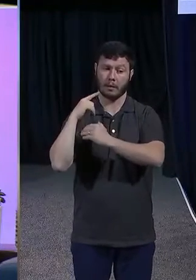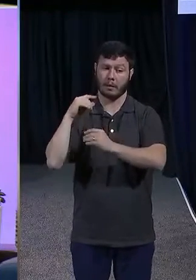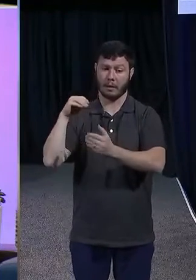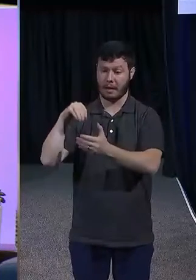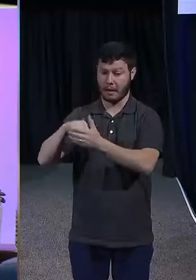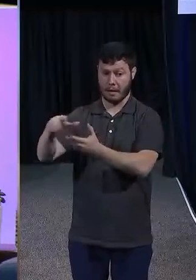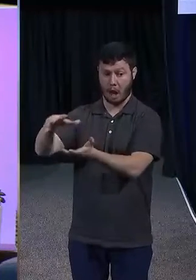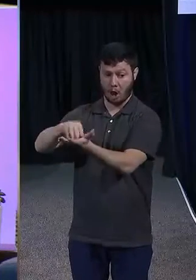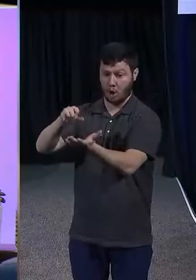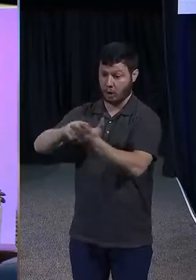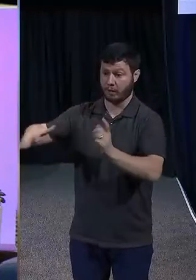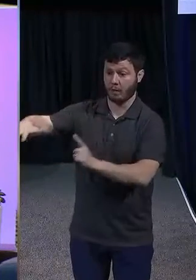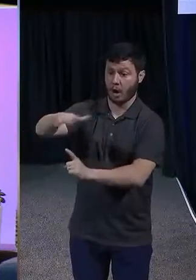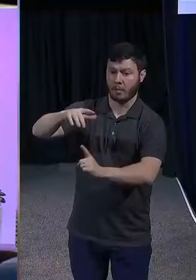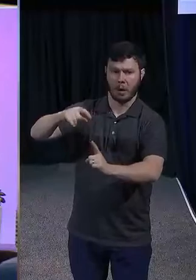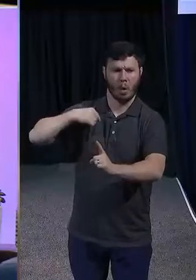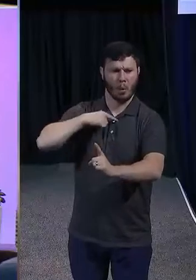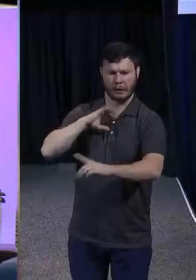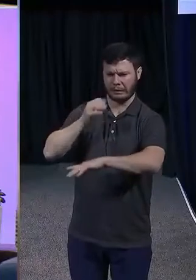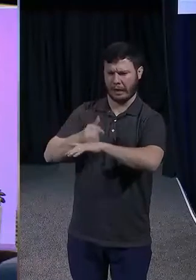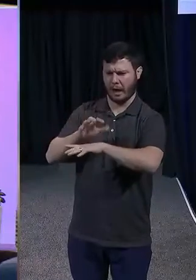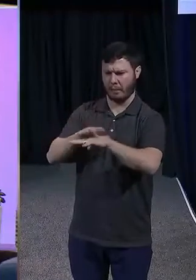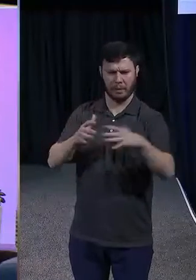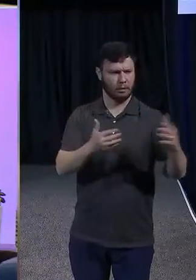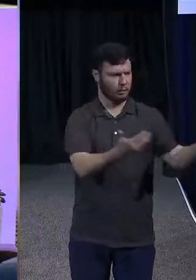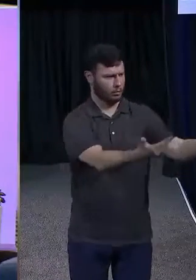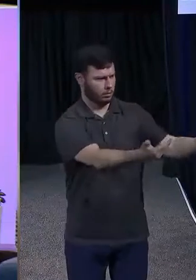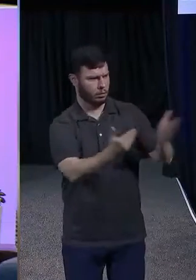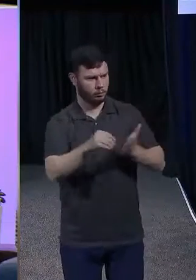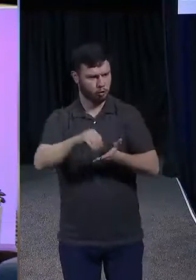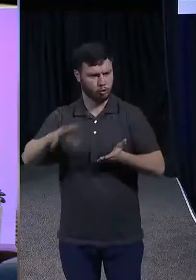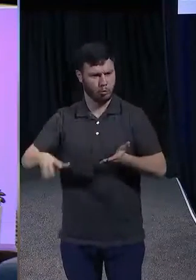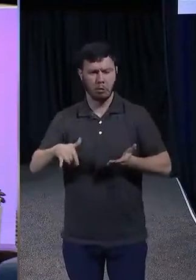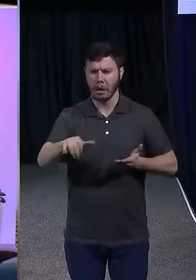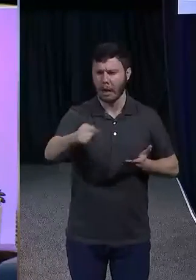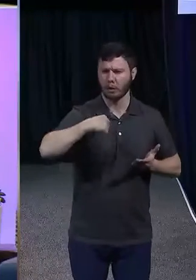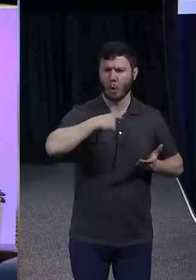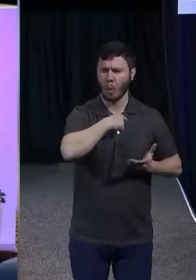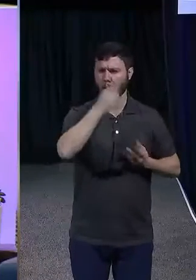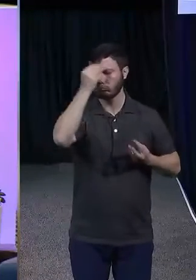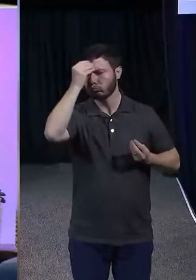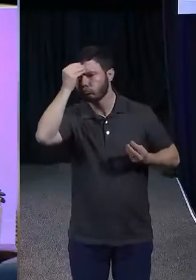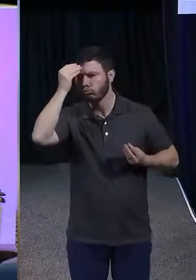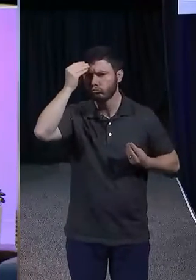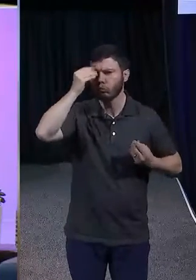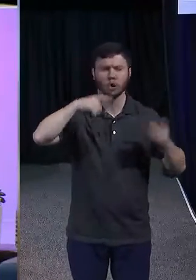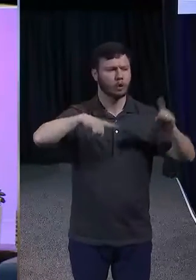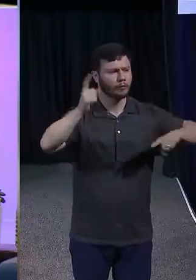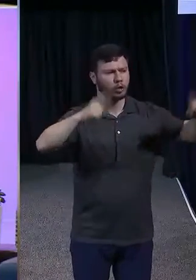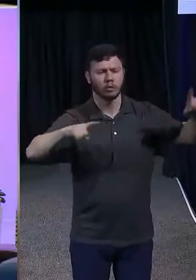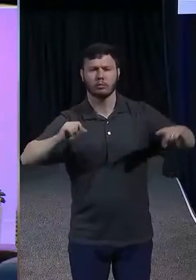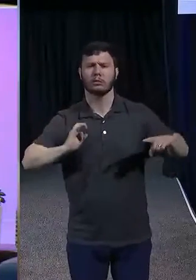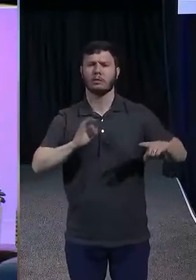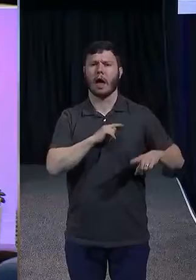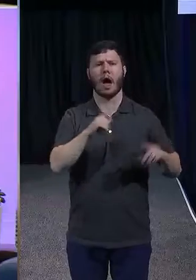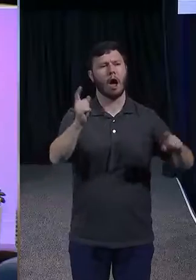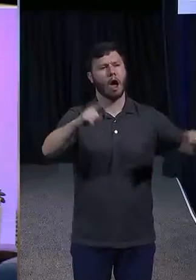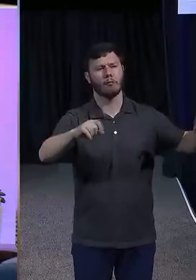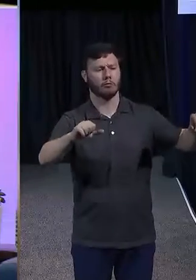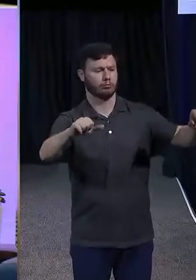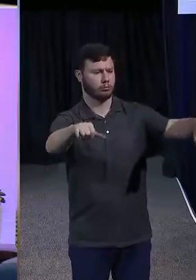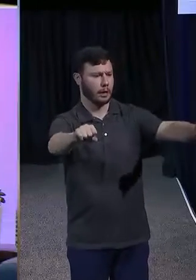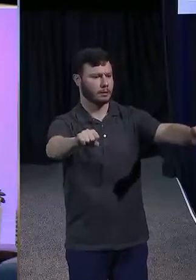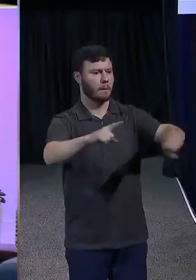we create for our students. And yes, we think about it mostly with diversifying the faculty, but I also